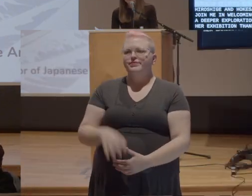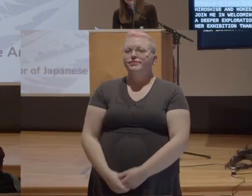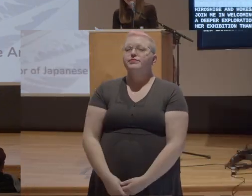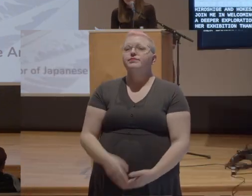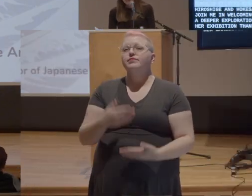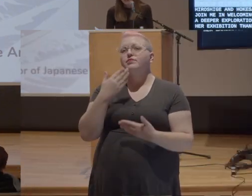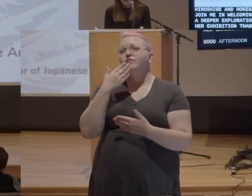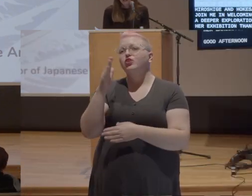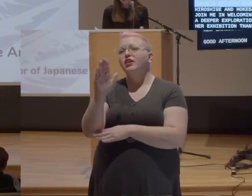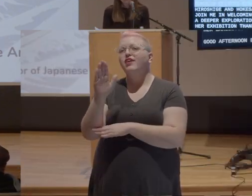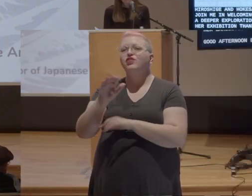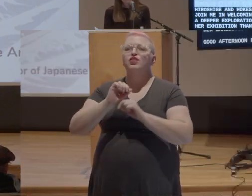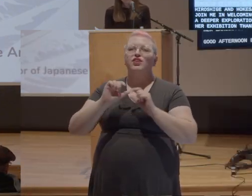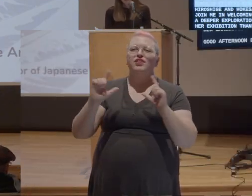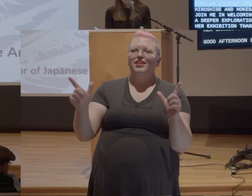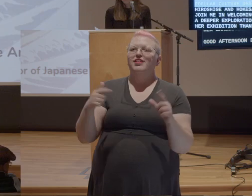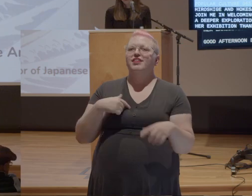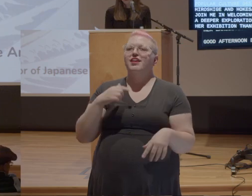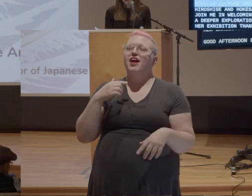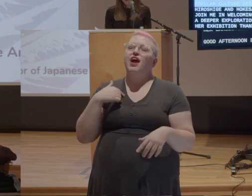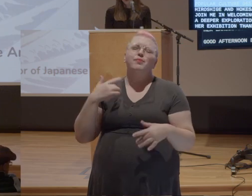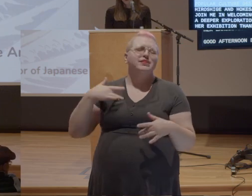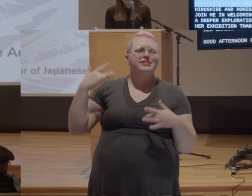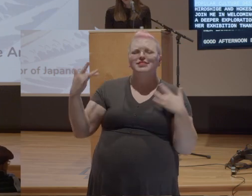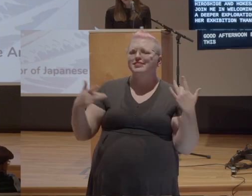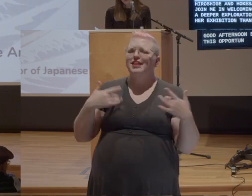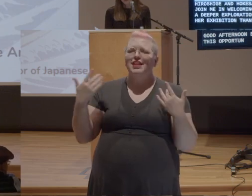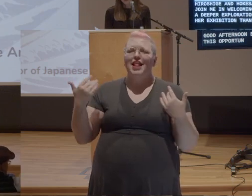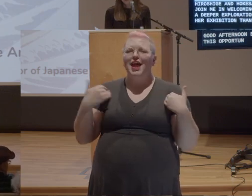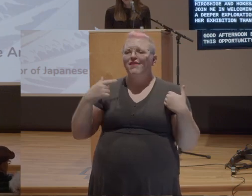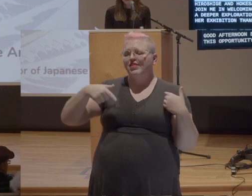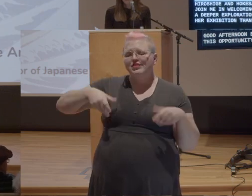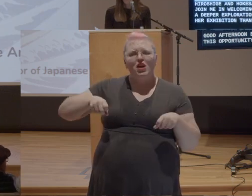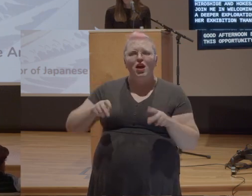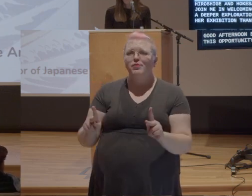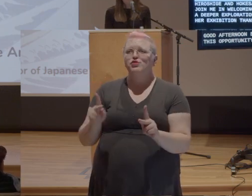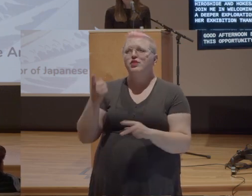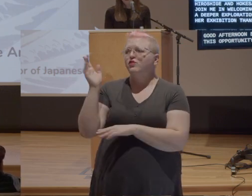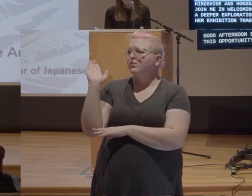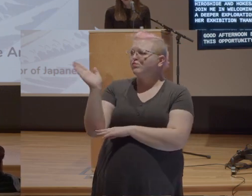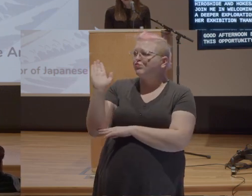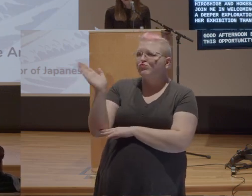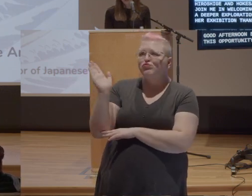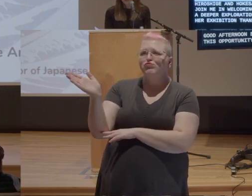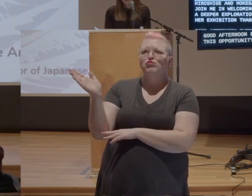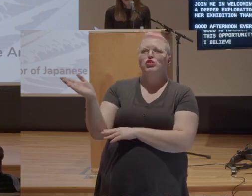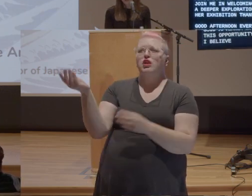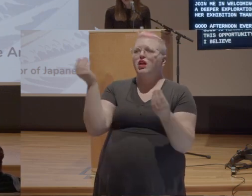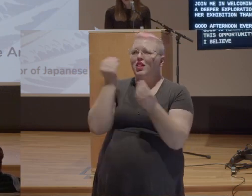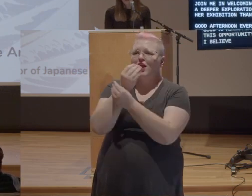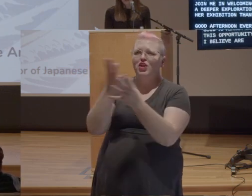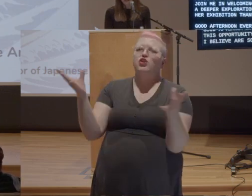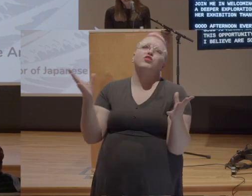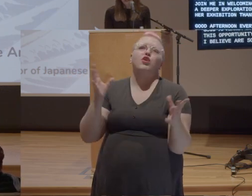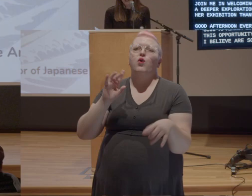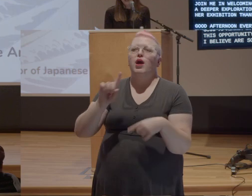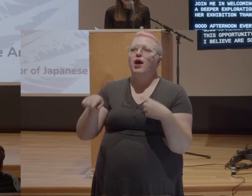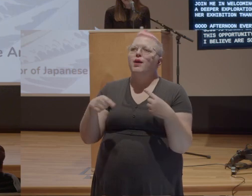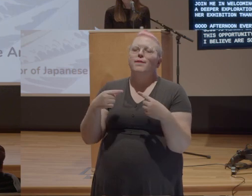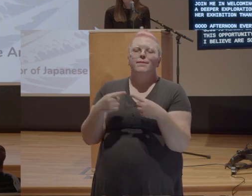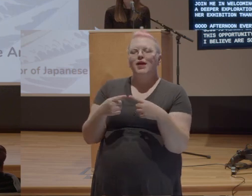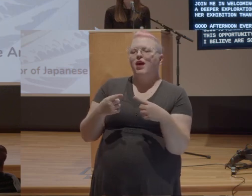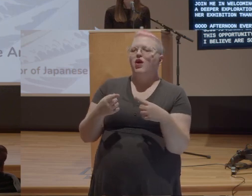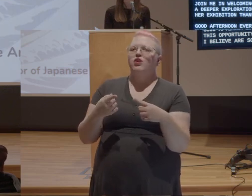Good afternoon, everybody. I'm delighted to have this opportunity to speak to you today about what I believe are some of the most eye-catching